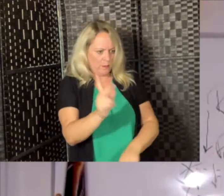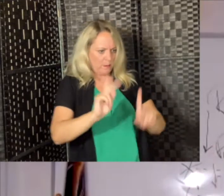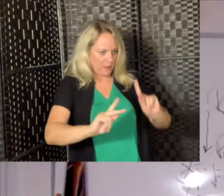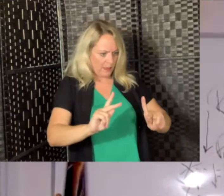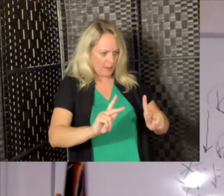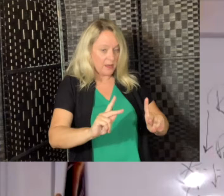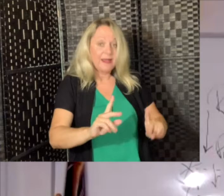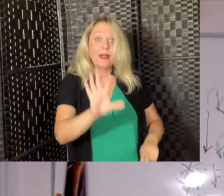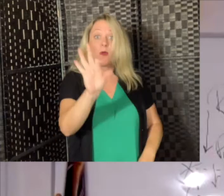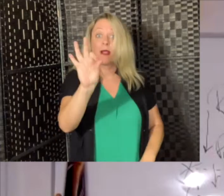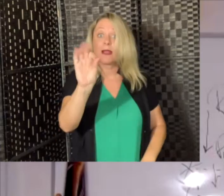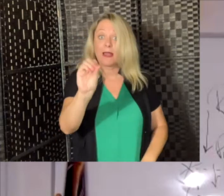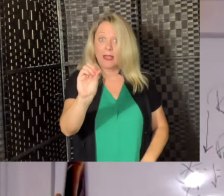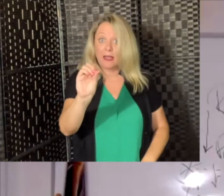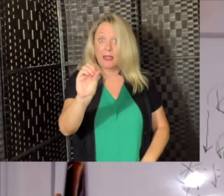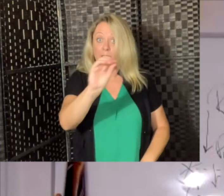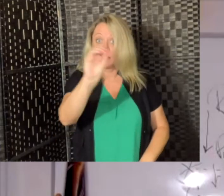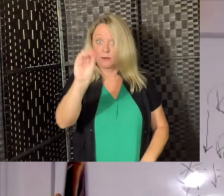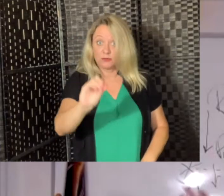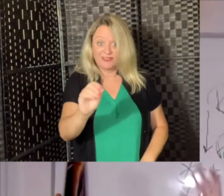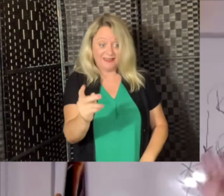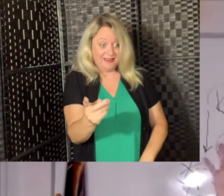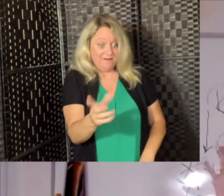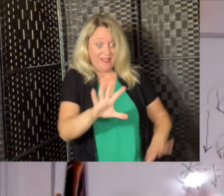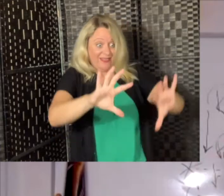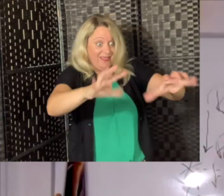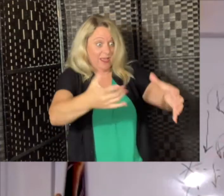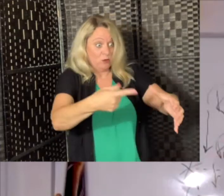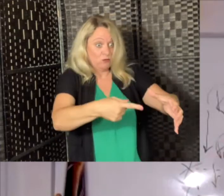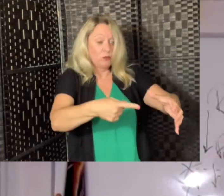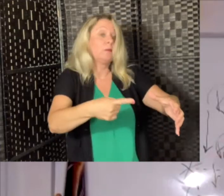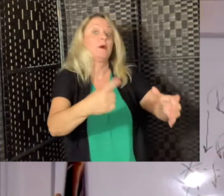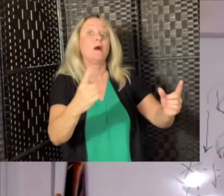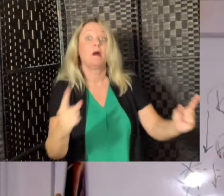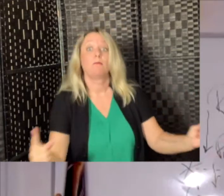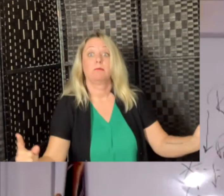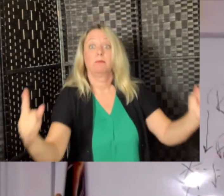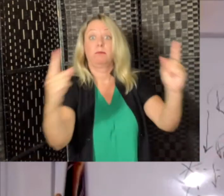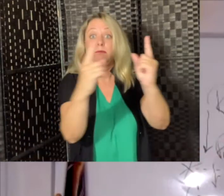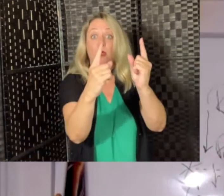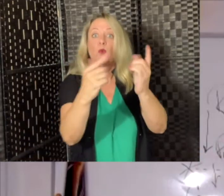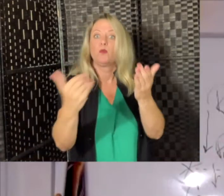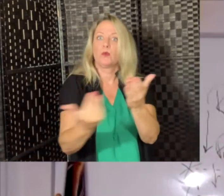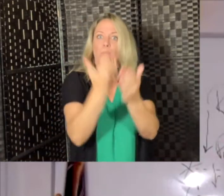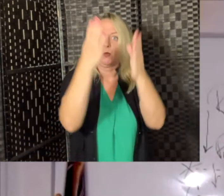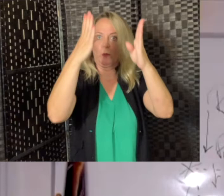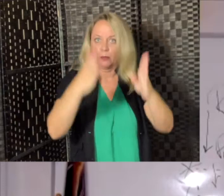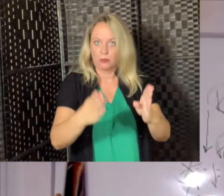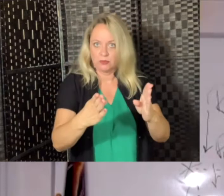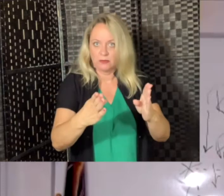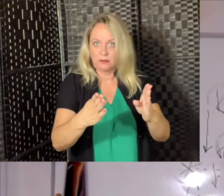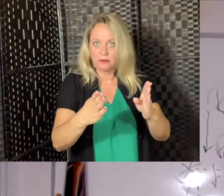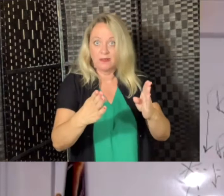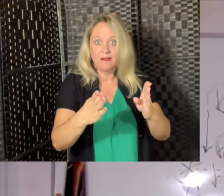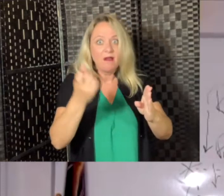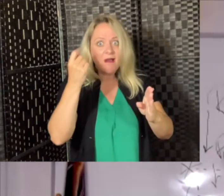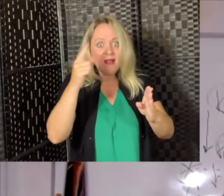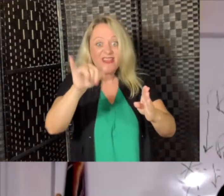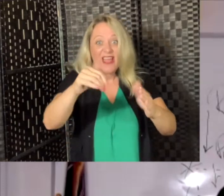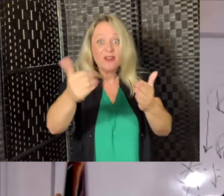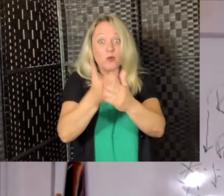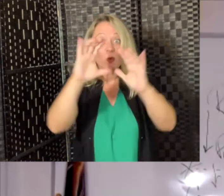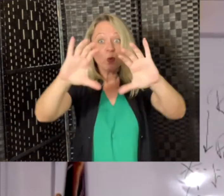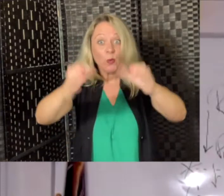reactivated a different pairing situation, and 95% of them broke up.